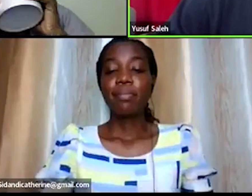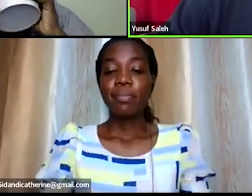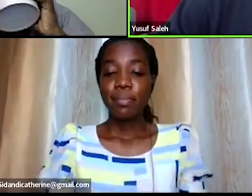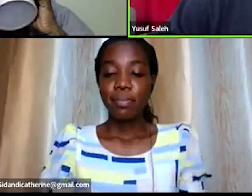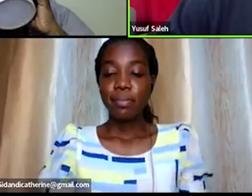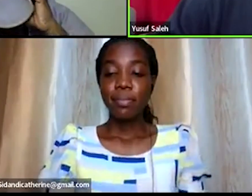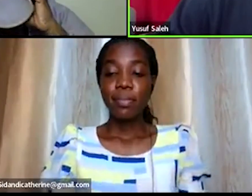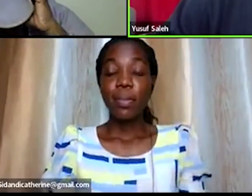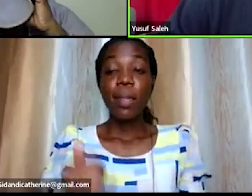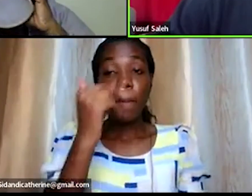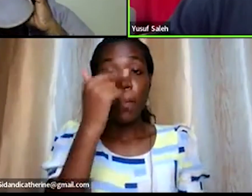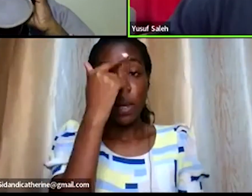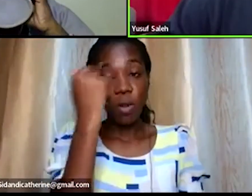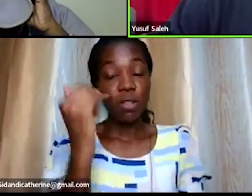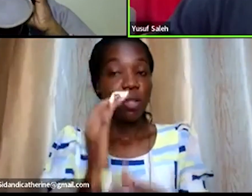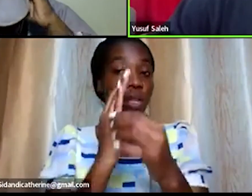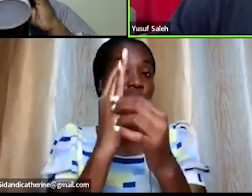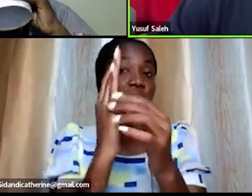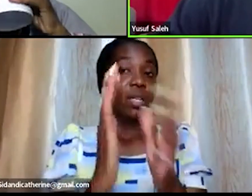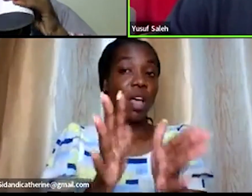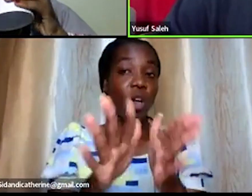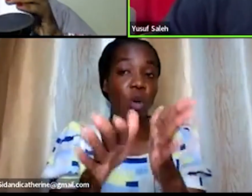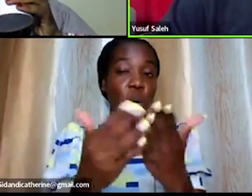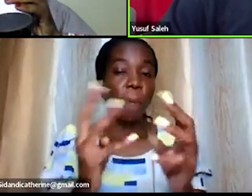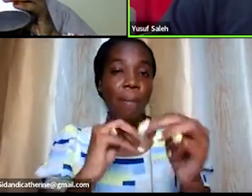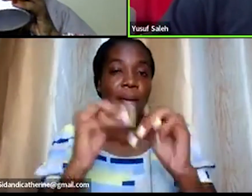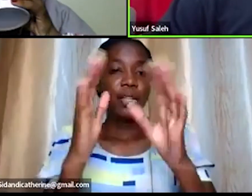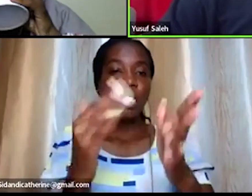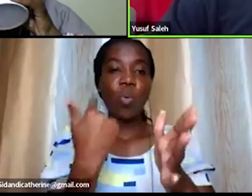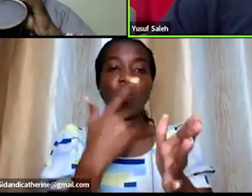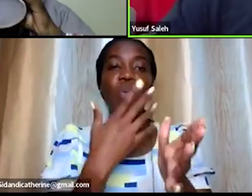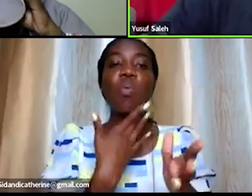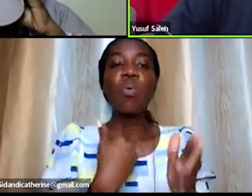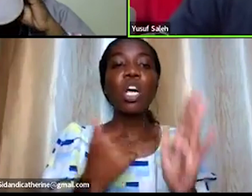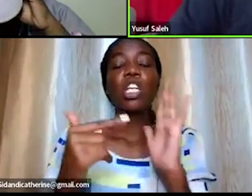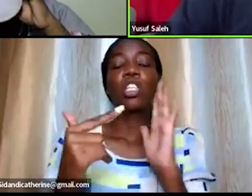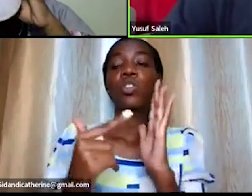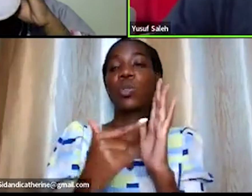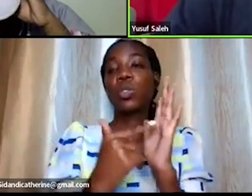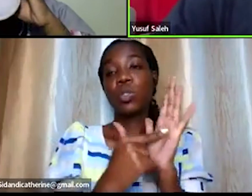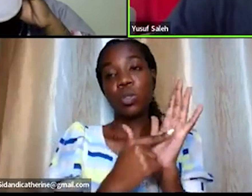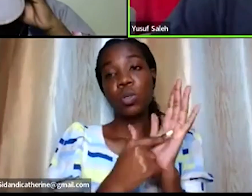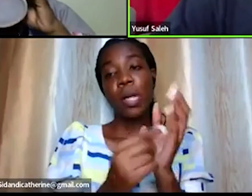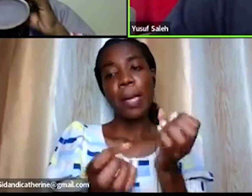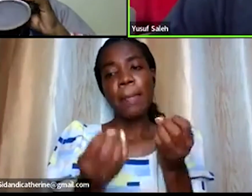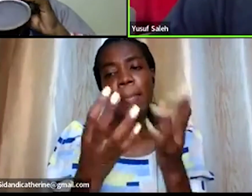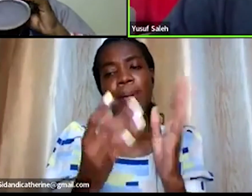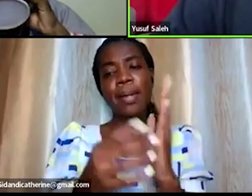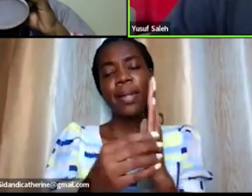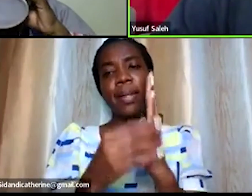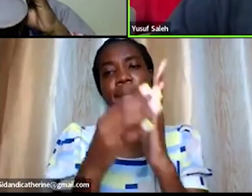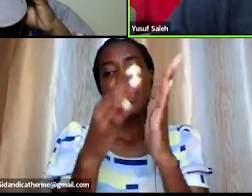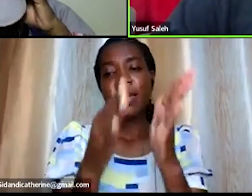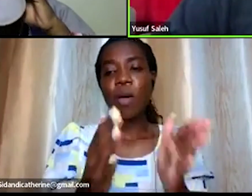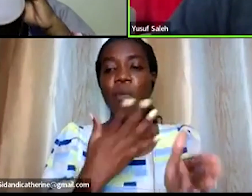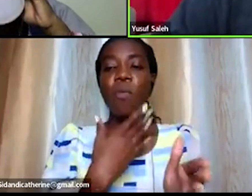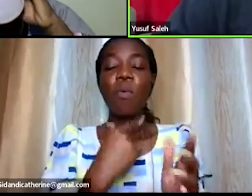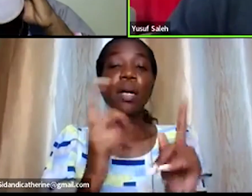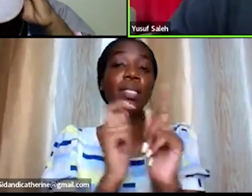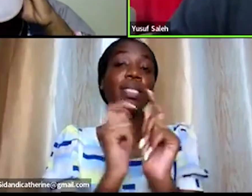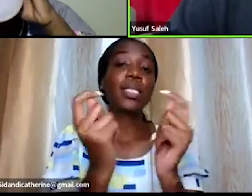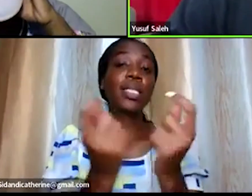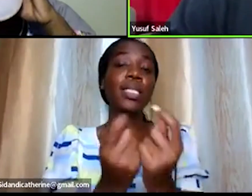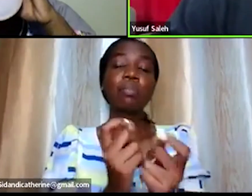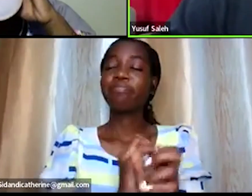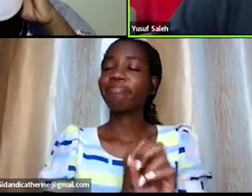Because our leaders or the managers will want to show, most of the leaders will want their teams to shine. That one